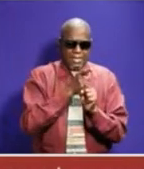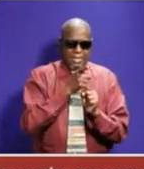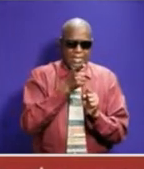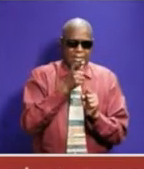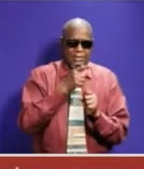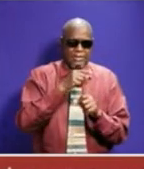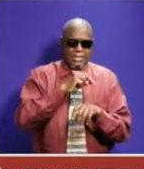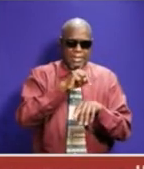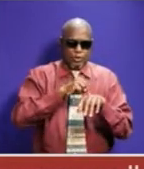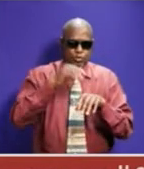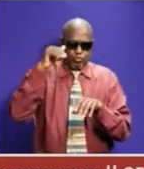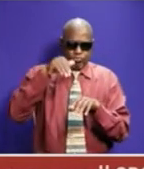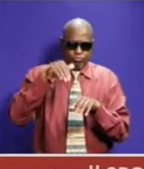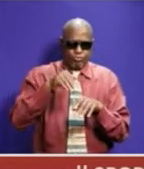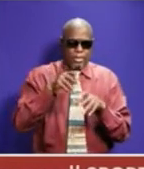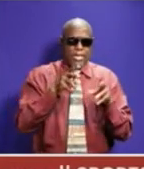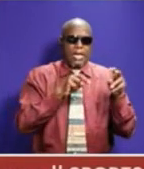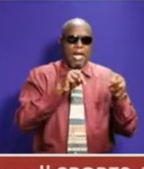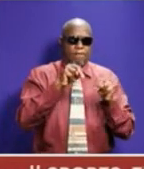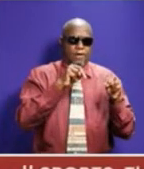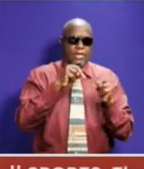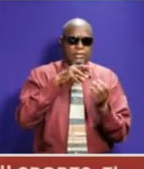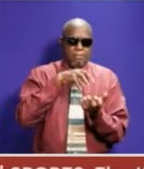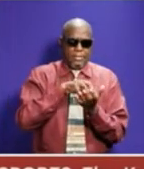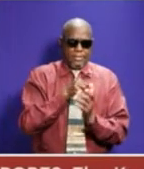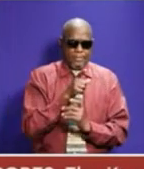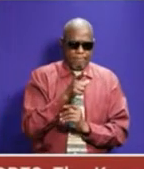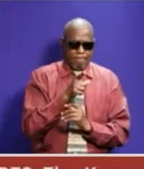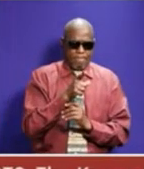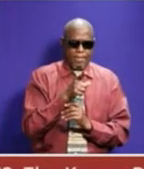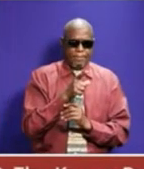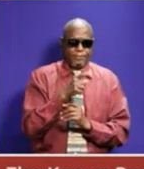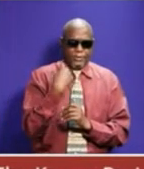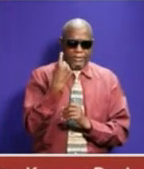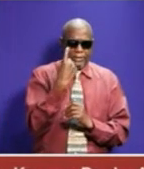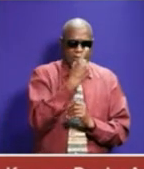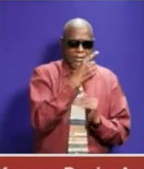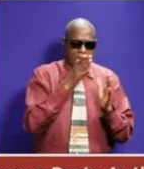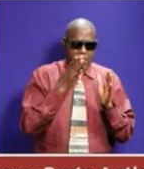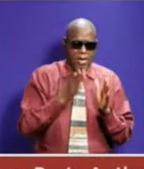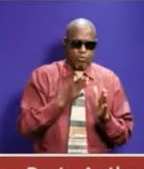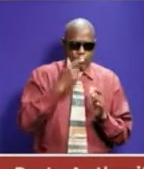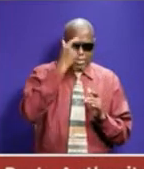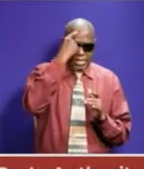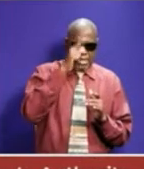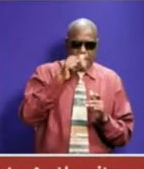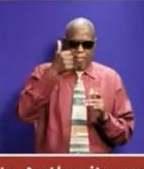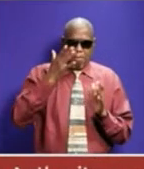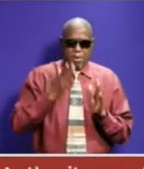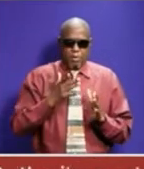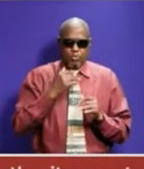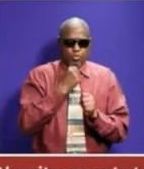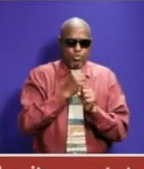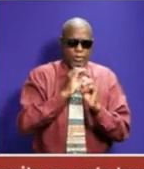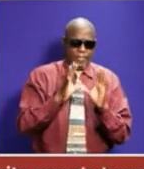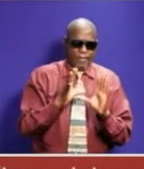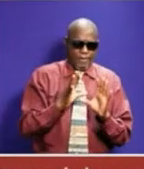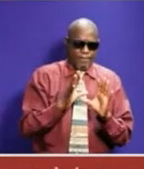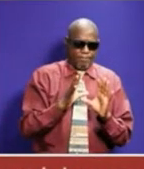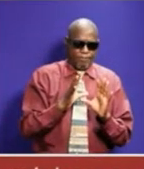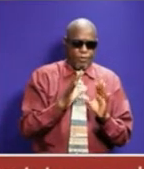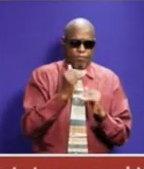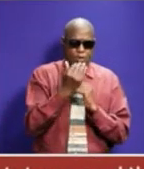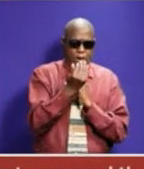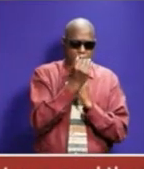is actually matters governance. And unfortunately, every person think is the other person who is not doing it. If you